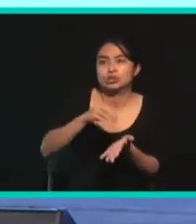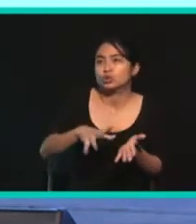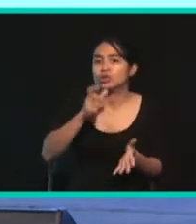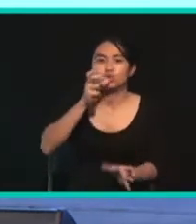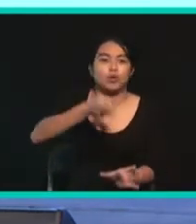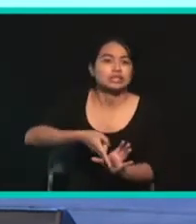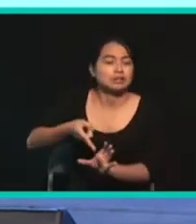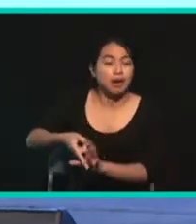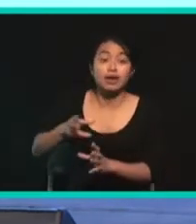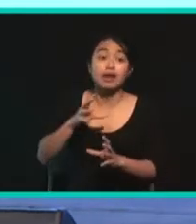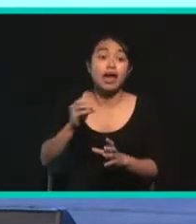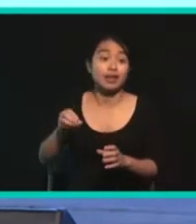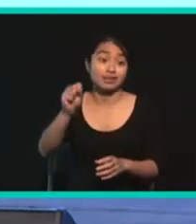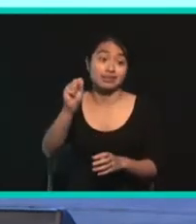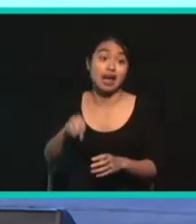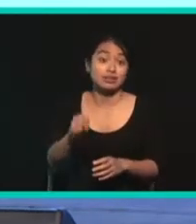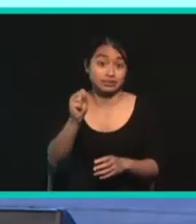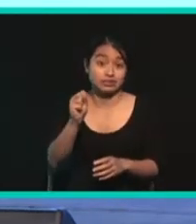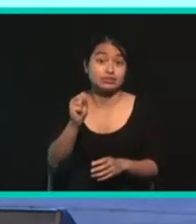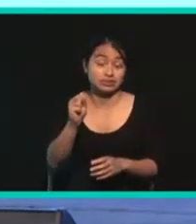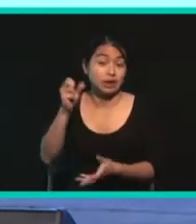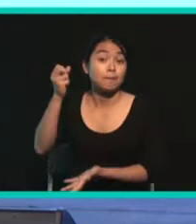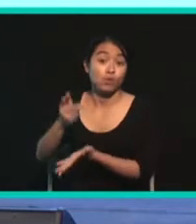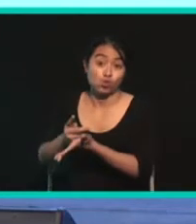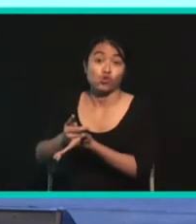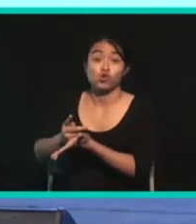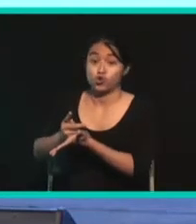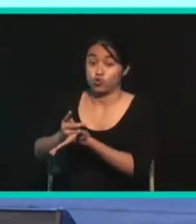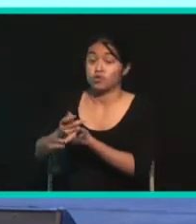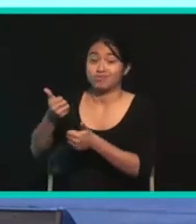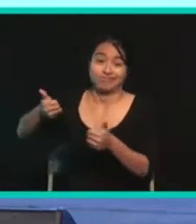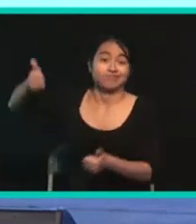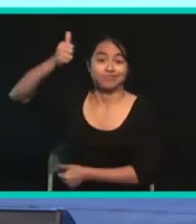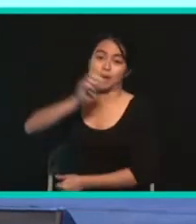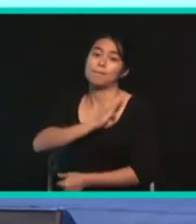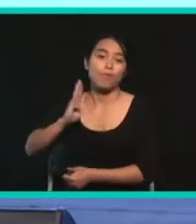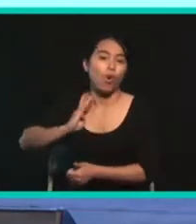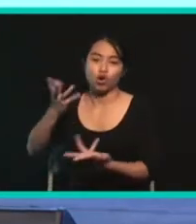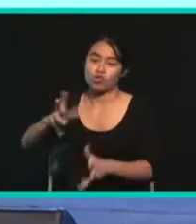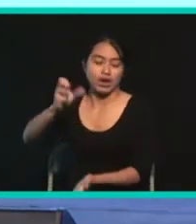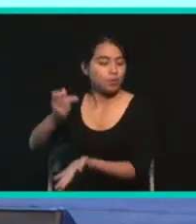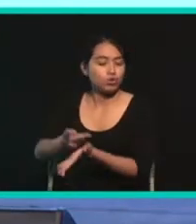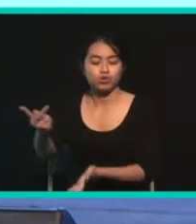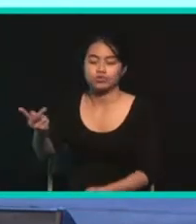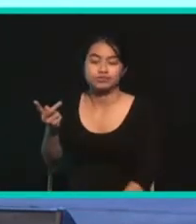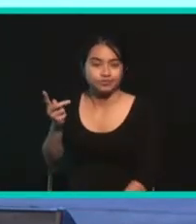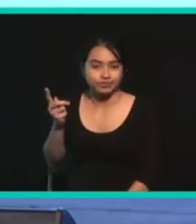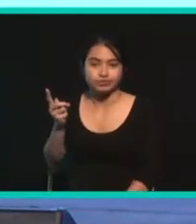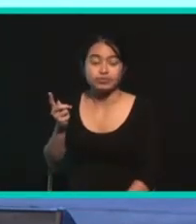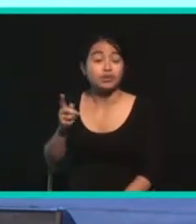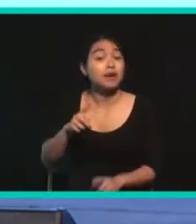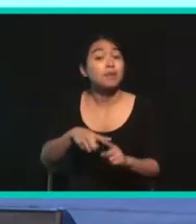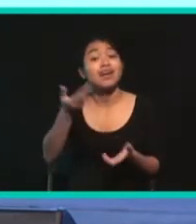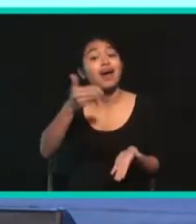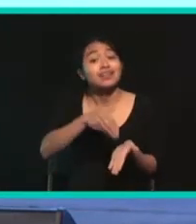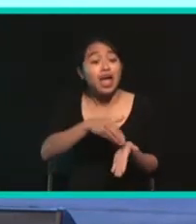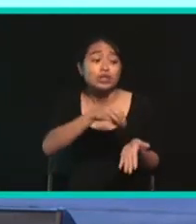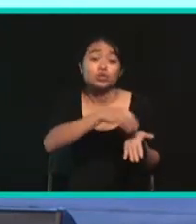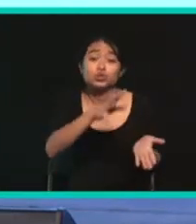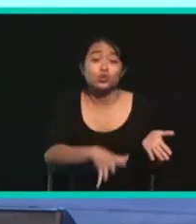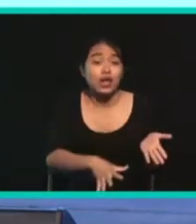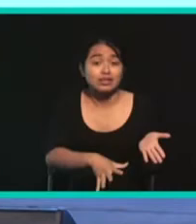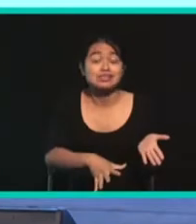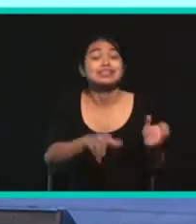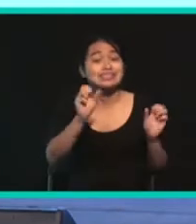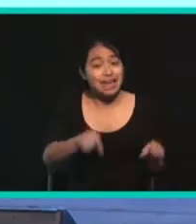this. And yes, it was approved by our institutional review board. So again, they did not have to participate. It was anonymous.